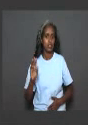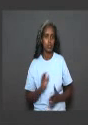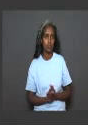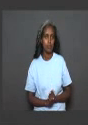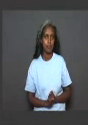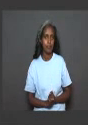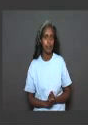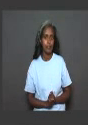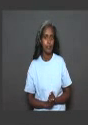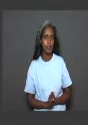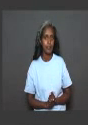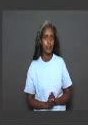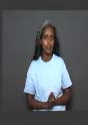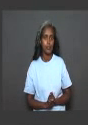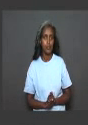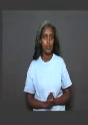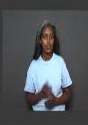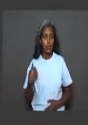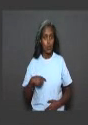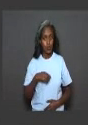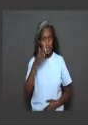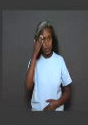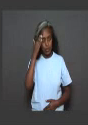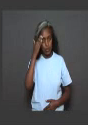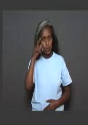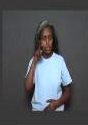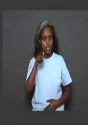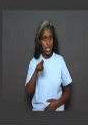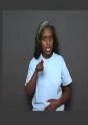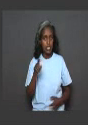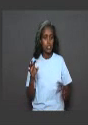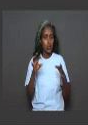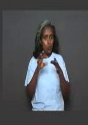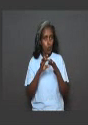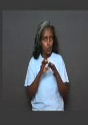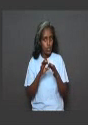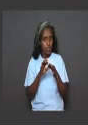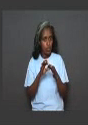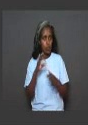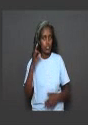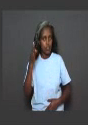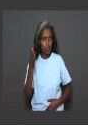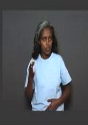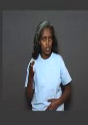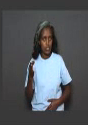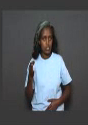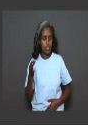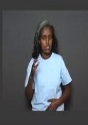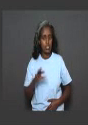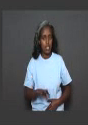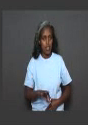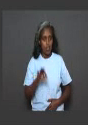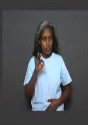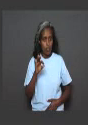6. We know that the x-coordinate of the focus is found